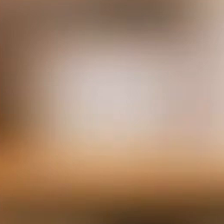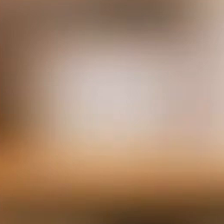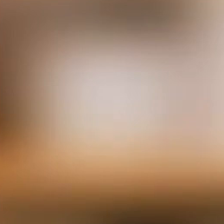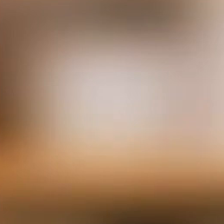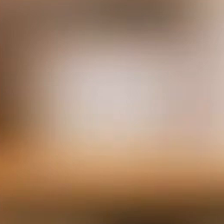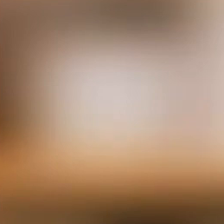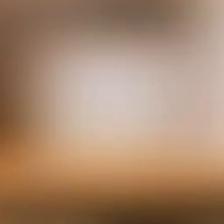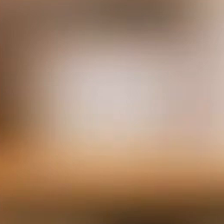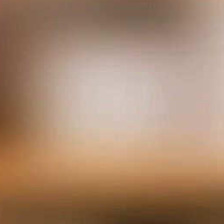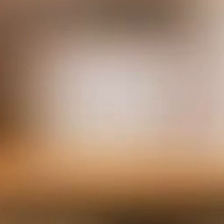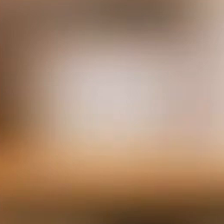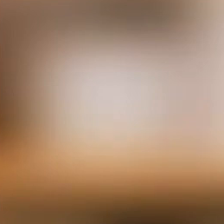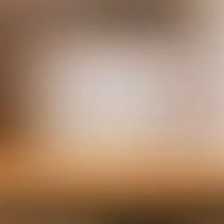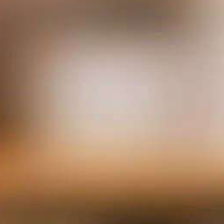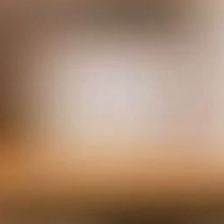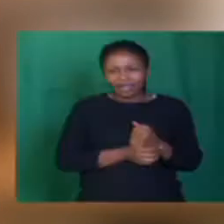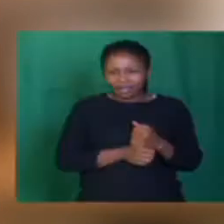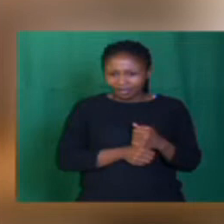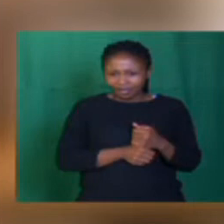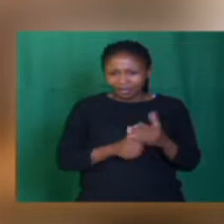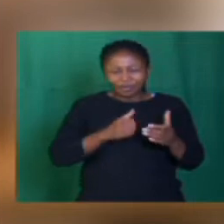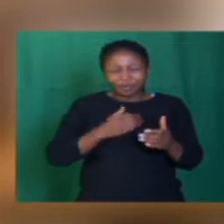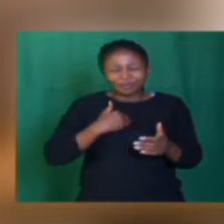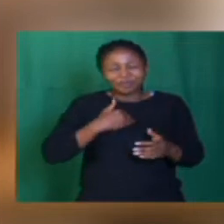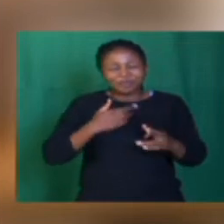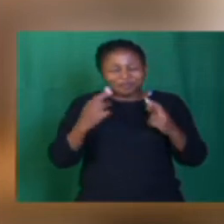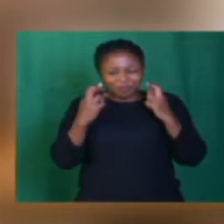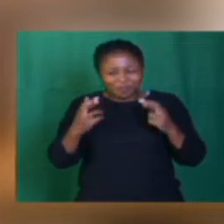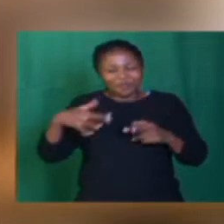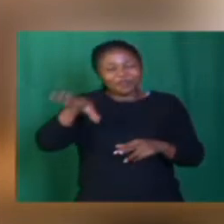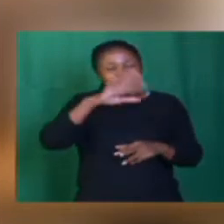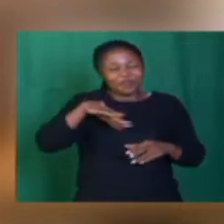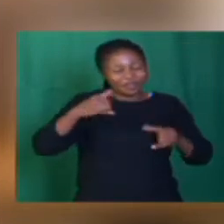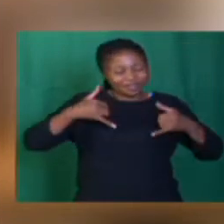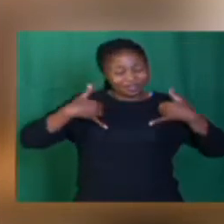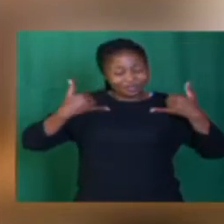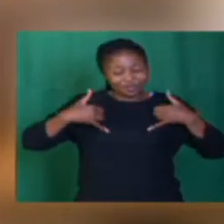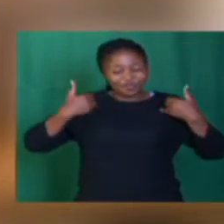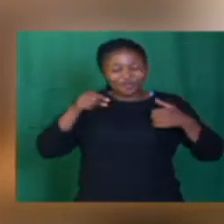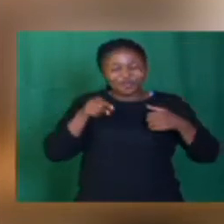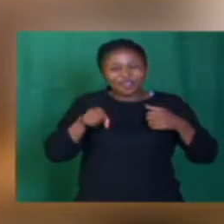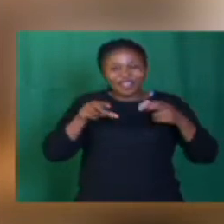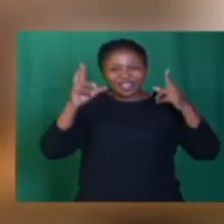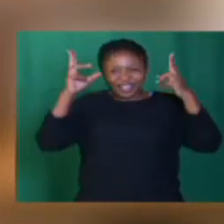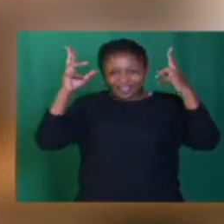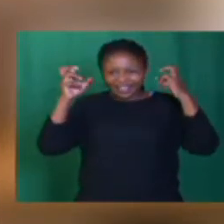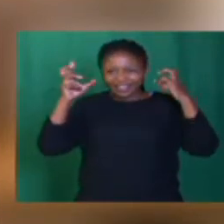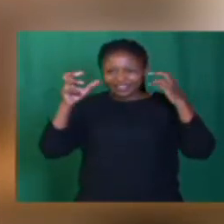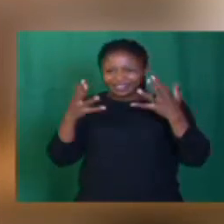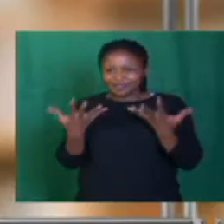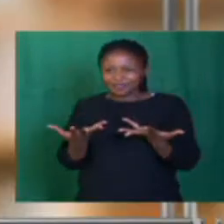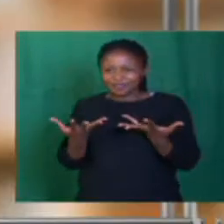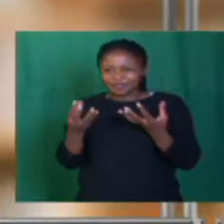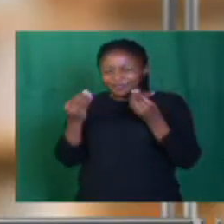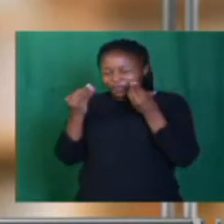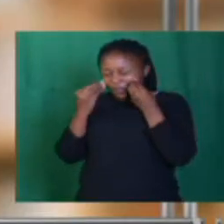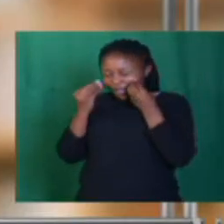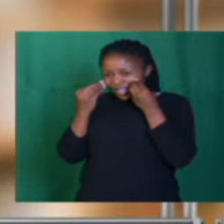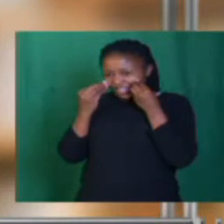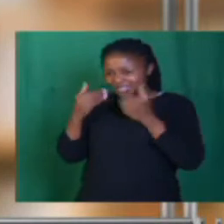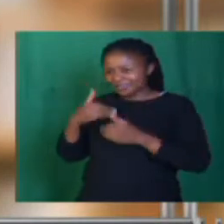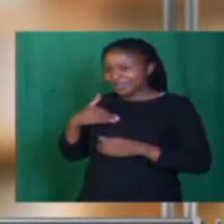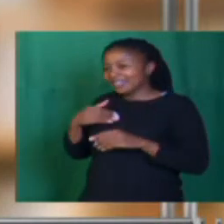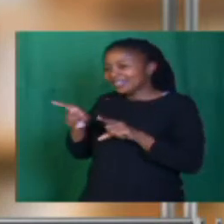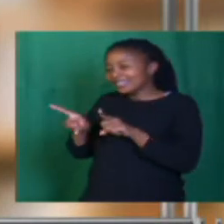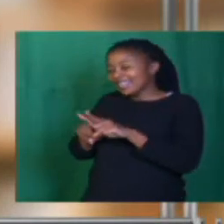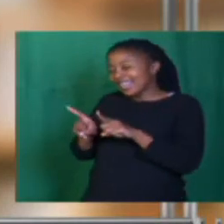hope that you guys enjoyed your lessons because today's lessons were very interesting. Nogazi, how was your day today? My day was awesome. Thank